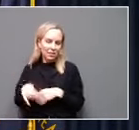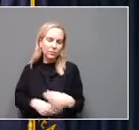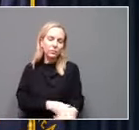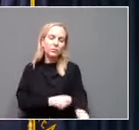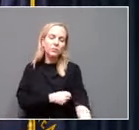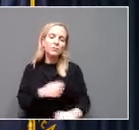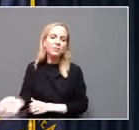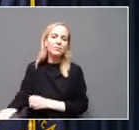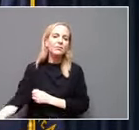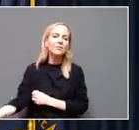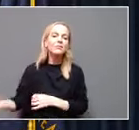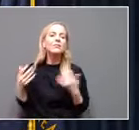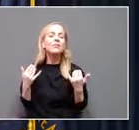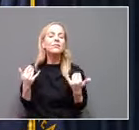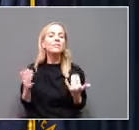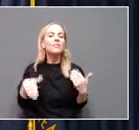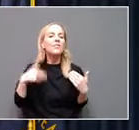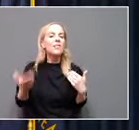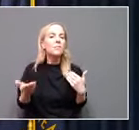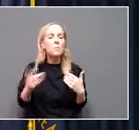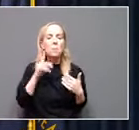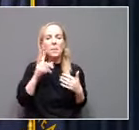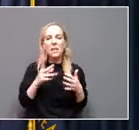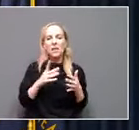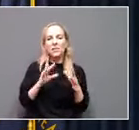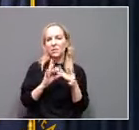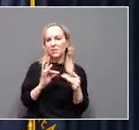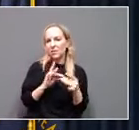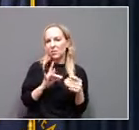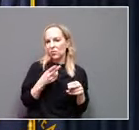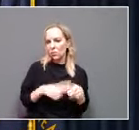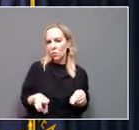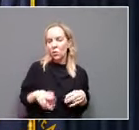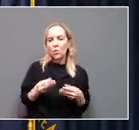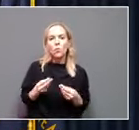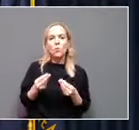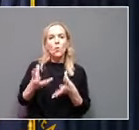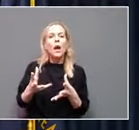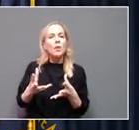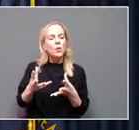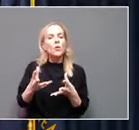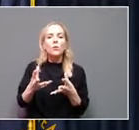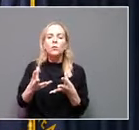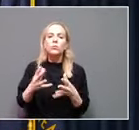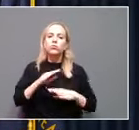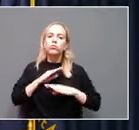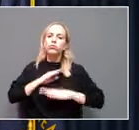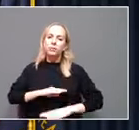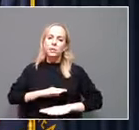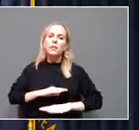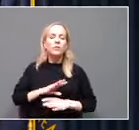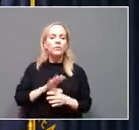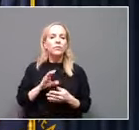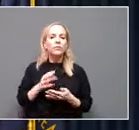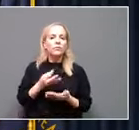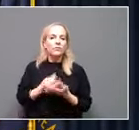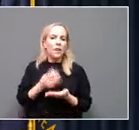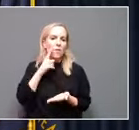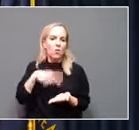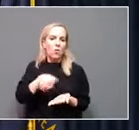we're going to talk a little bit today about providing relief for our families and how we've done a couple different things to do